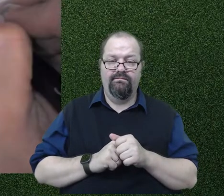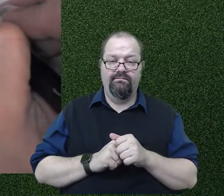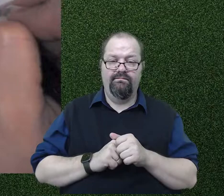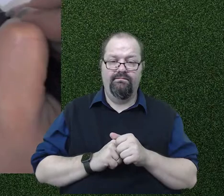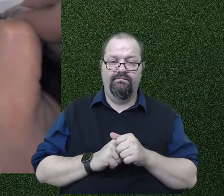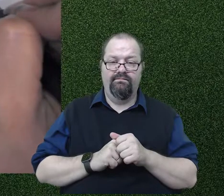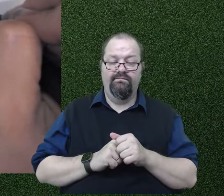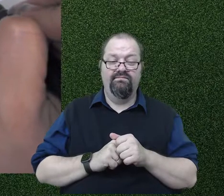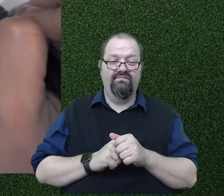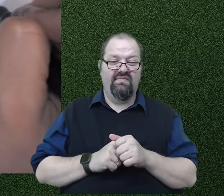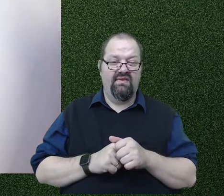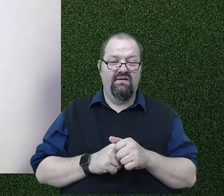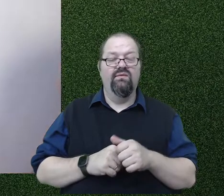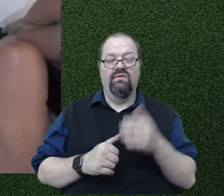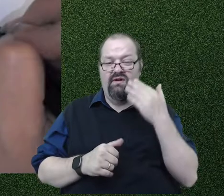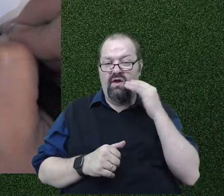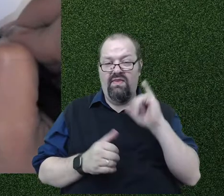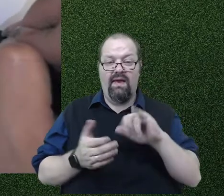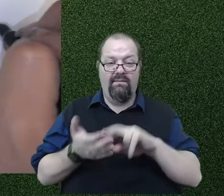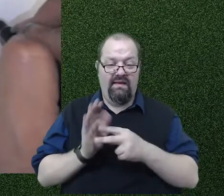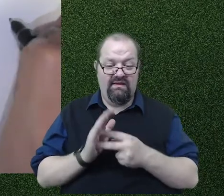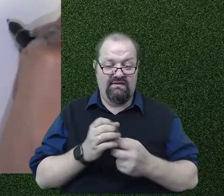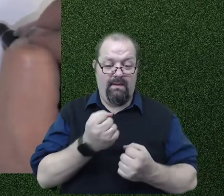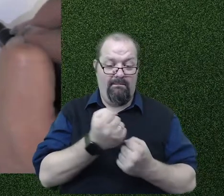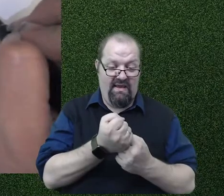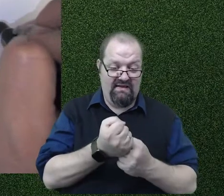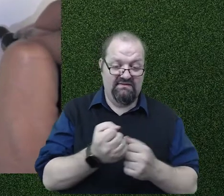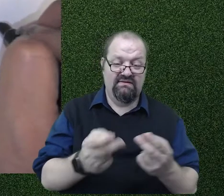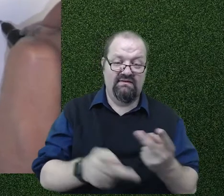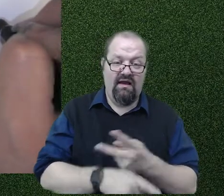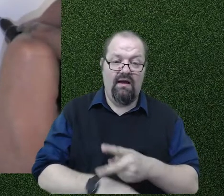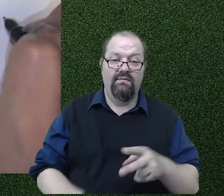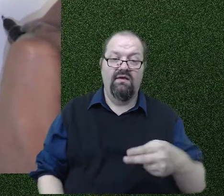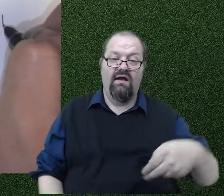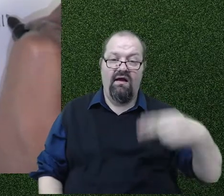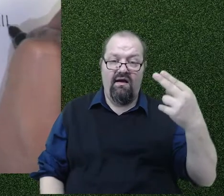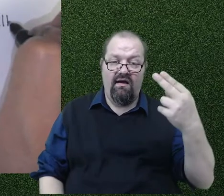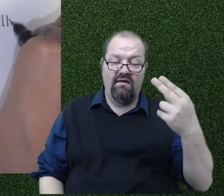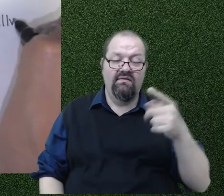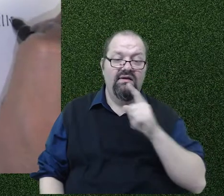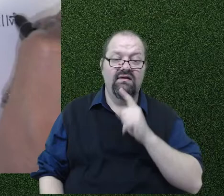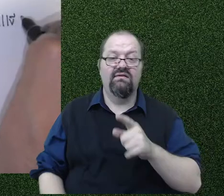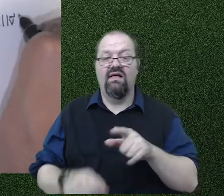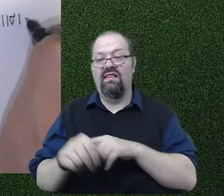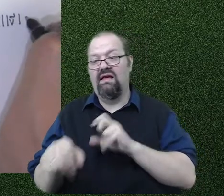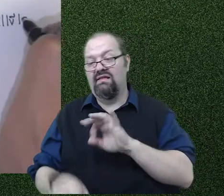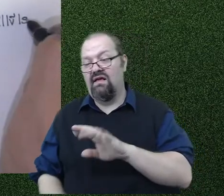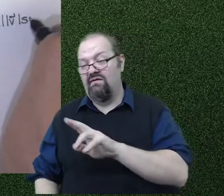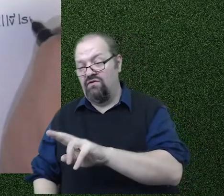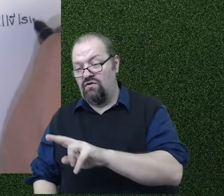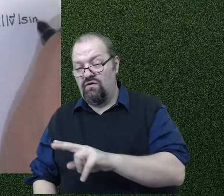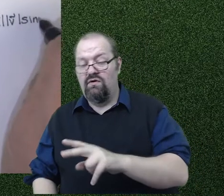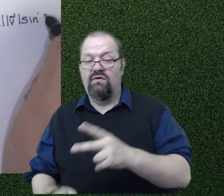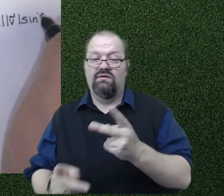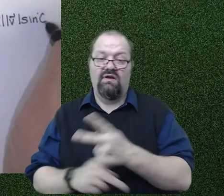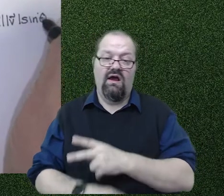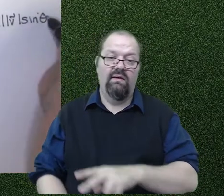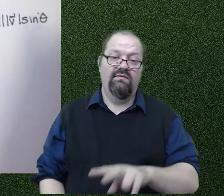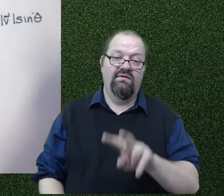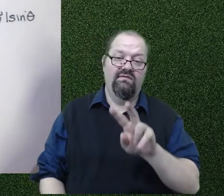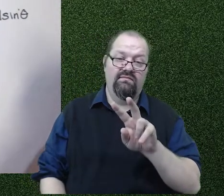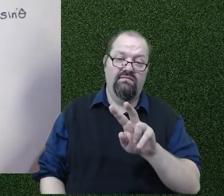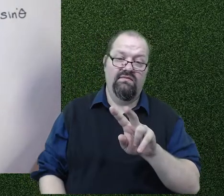well, we know that that's base times height, which is the length of U times the length of V times the sine of the angle between